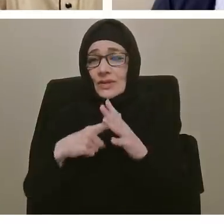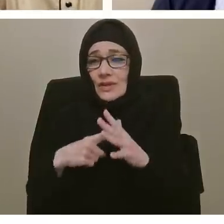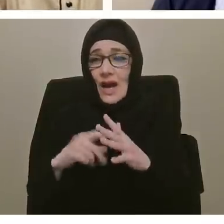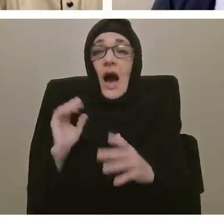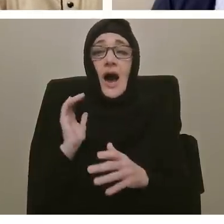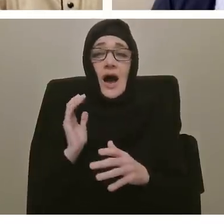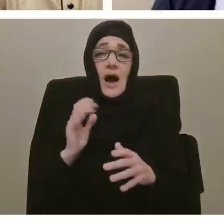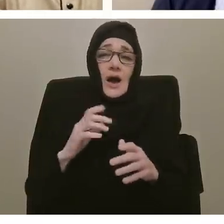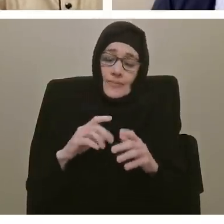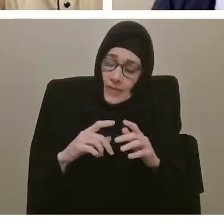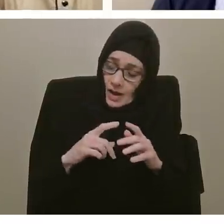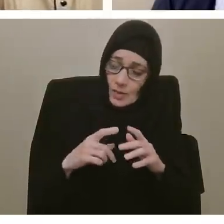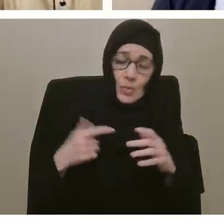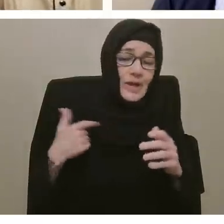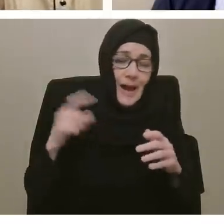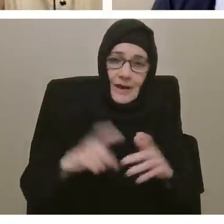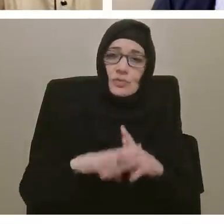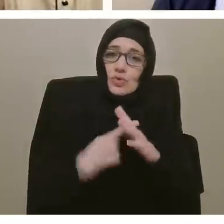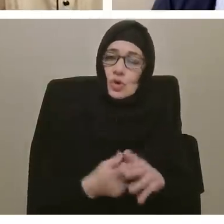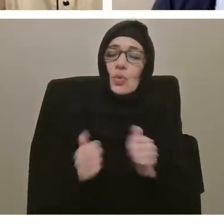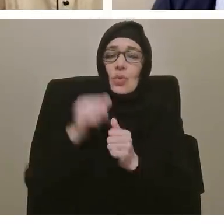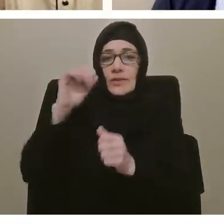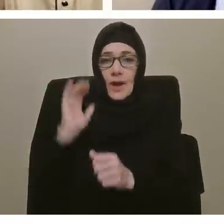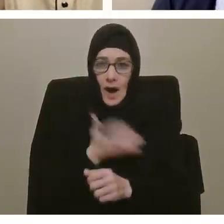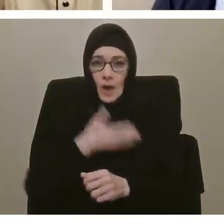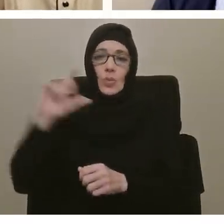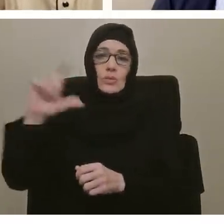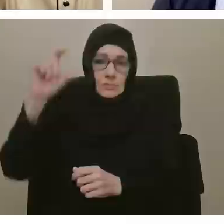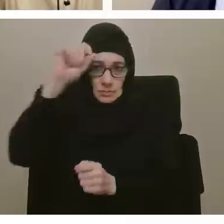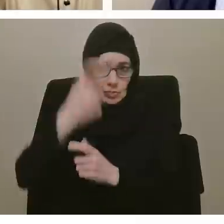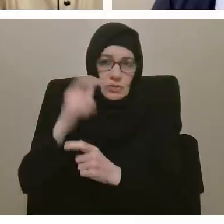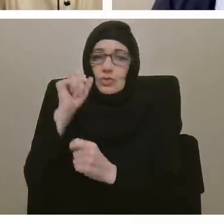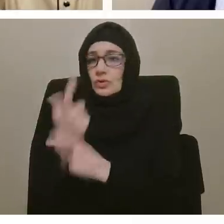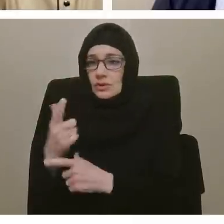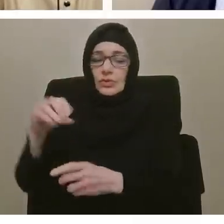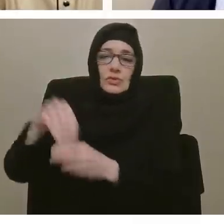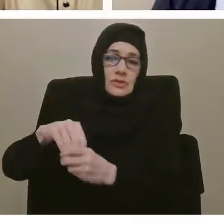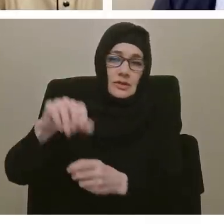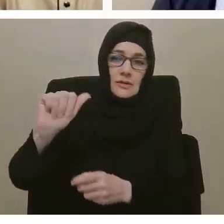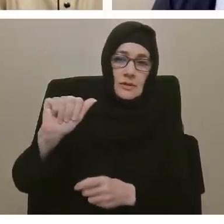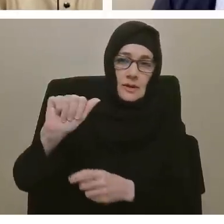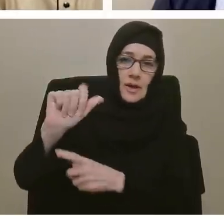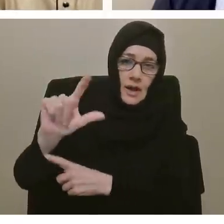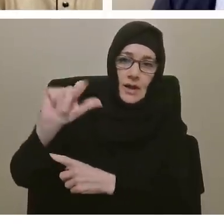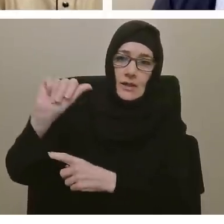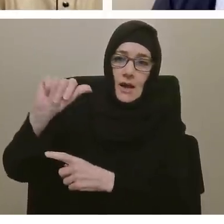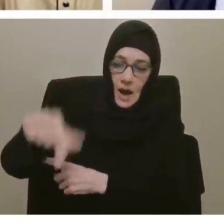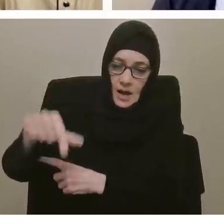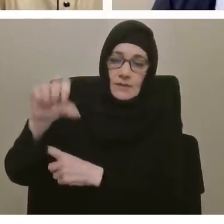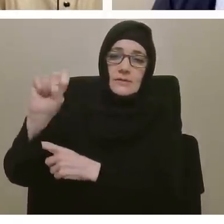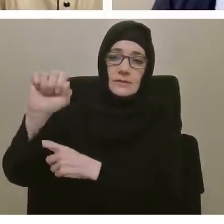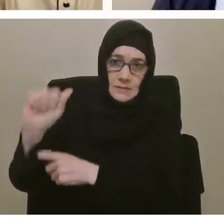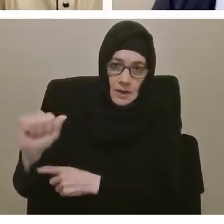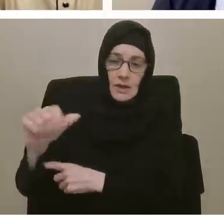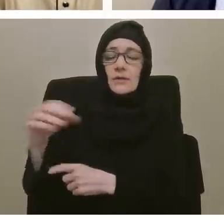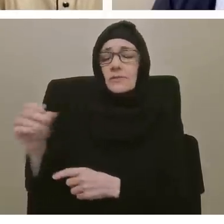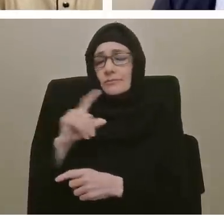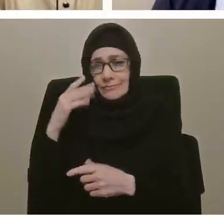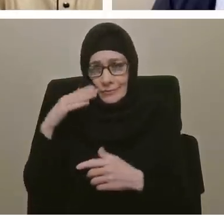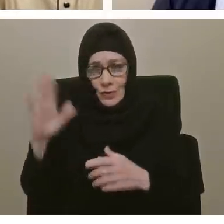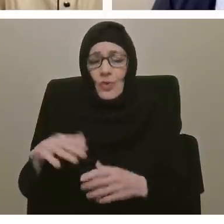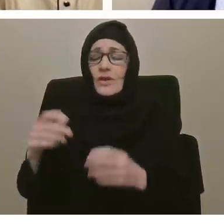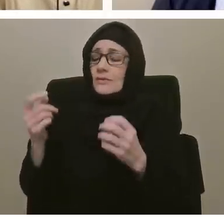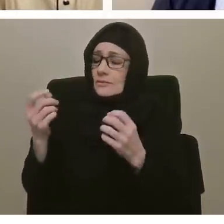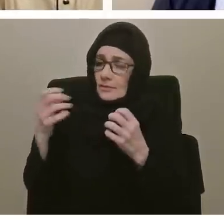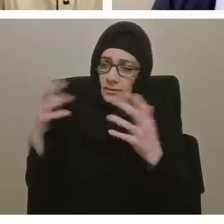the our brothers and sisters in Al-Aqsa and Palestine. We know it's a time of great stress and distress in the Ummah, and we have to keep that connection with the night to our